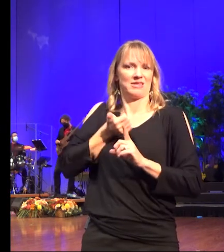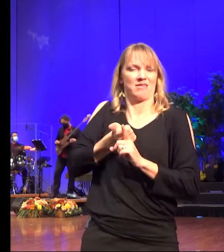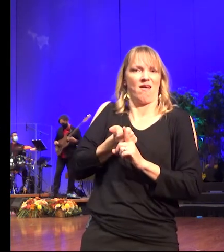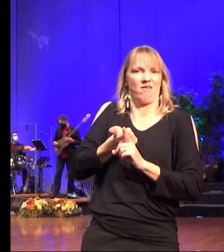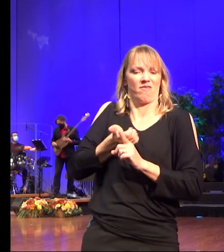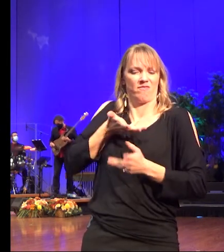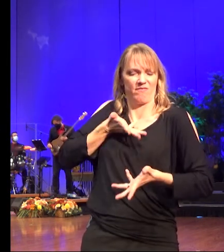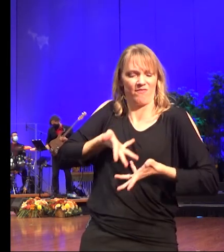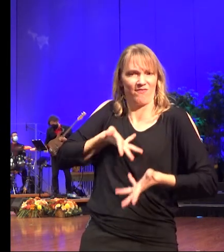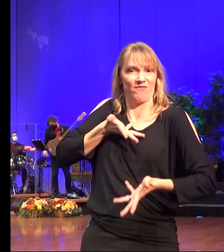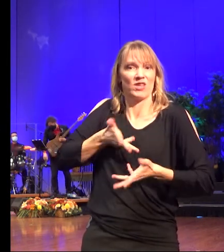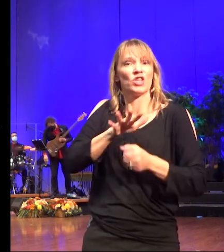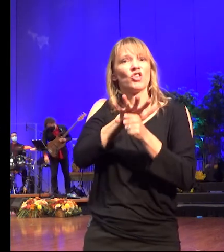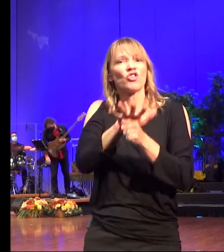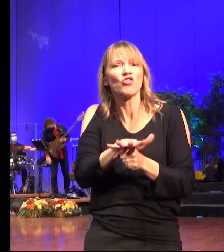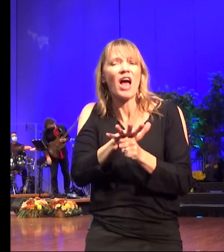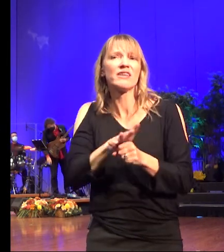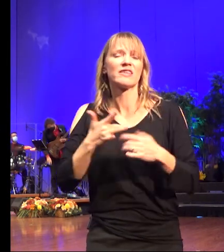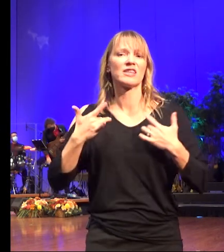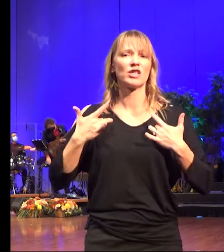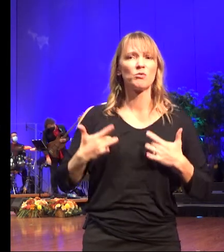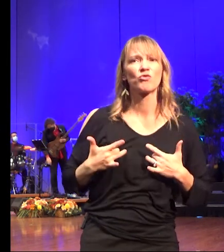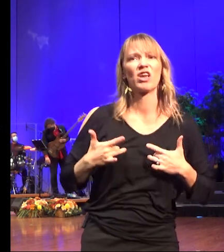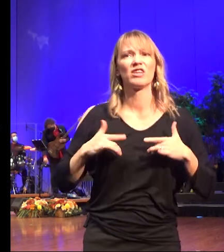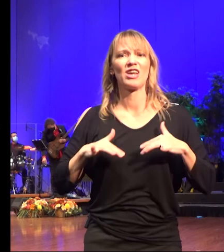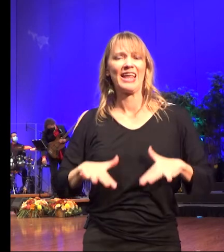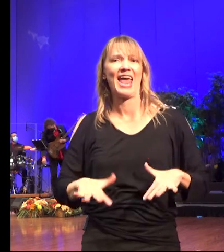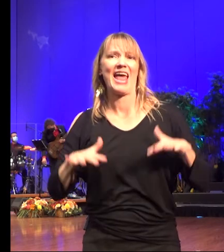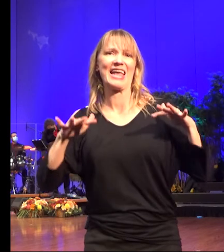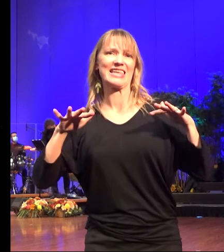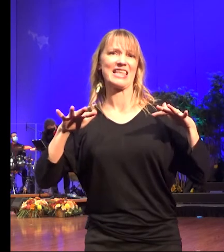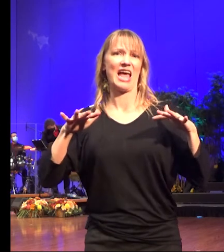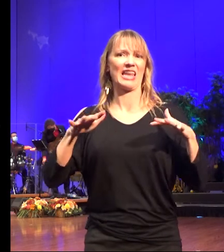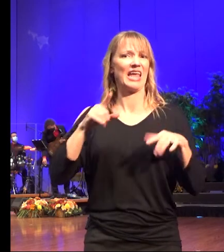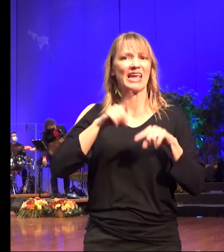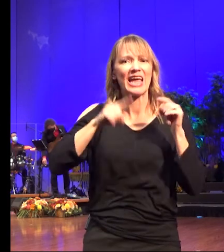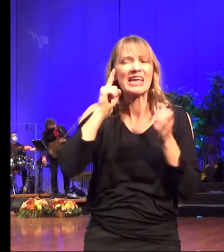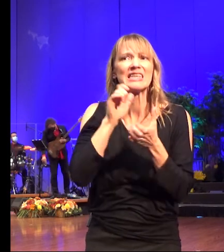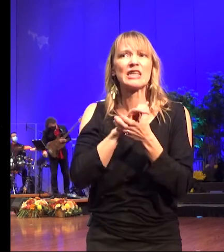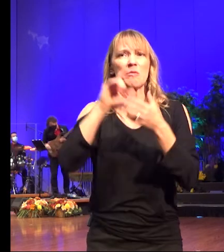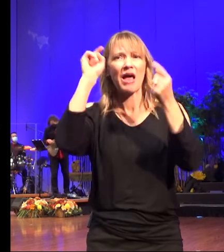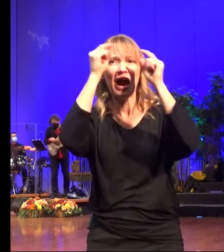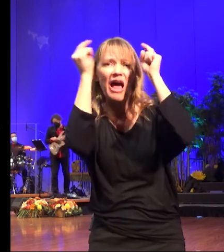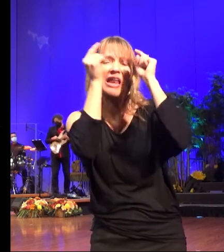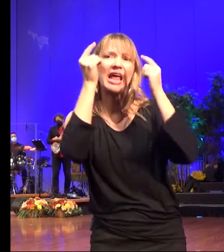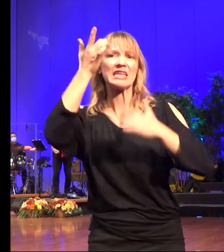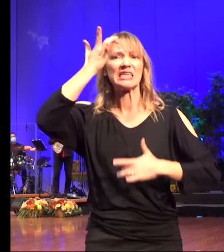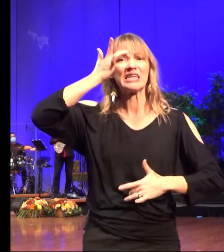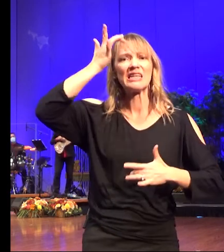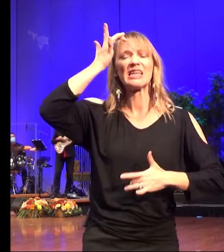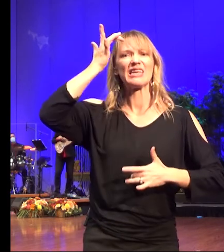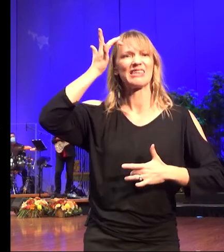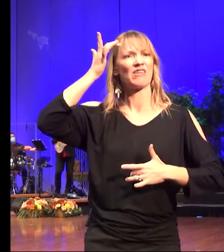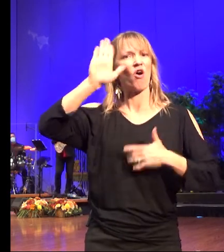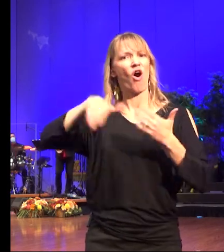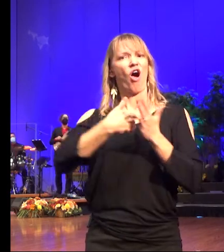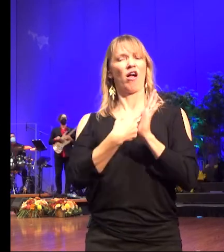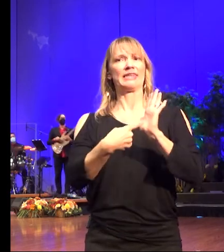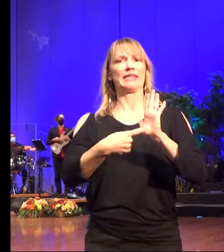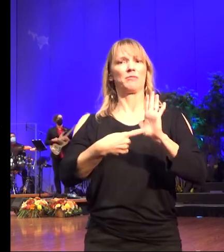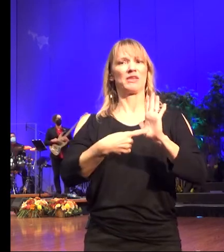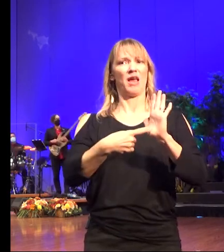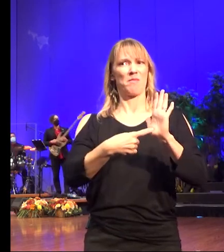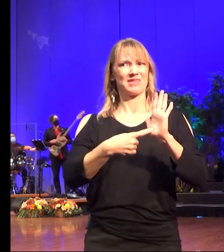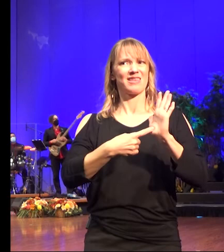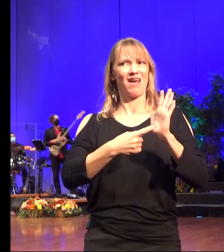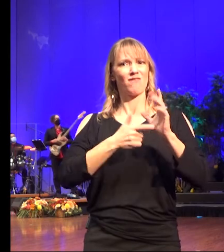ourselves. Stress, depression, anxiety, insomnia, headaches, illness, these are